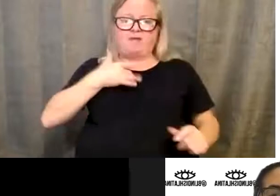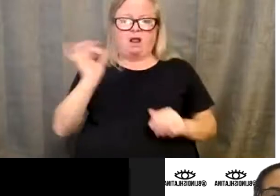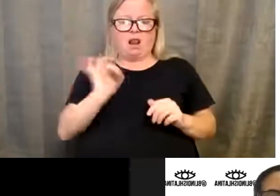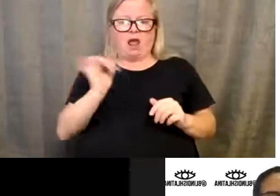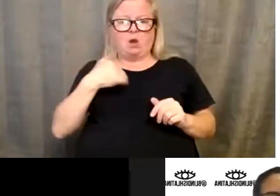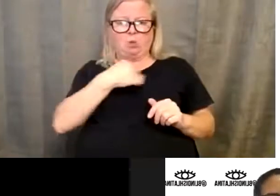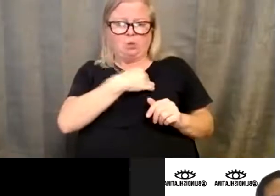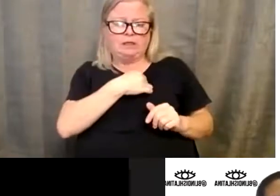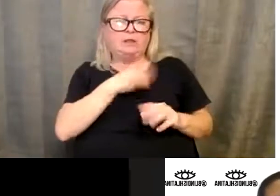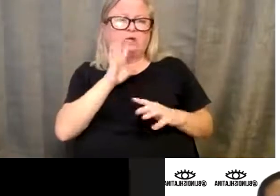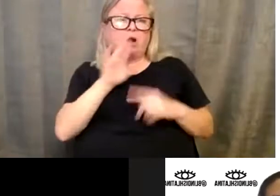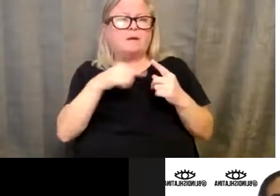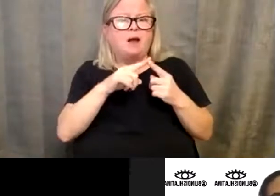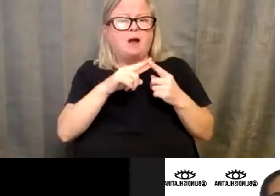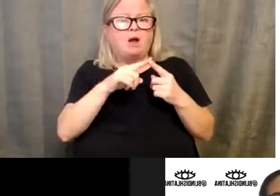talked about